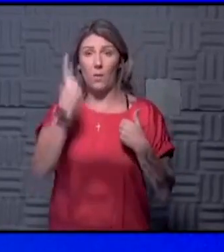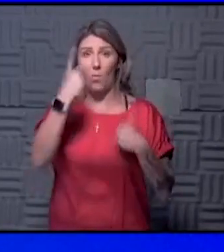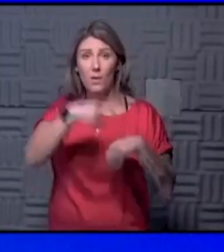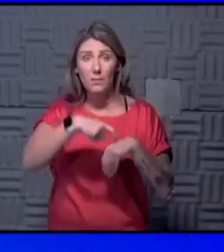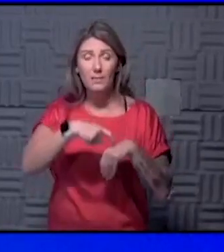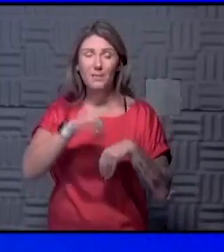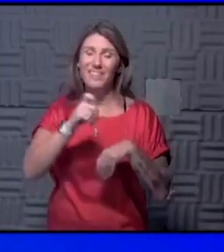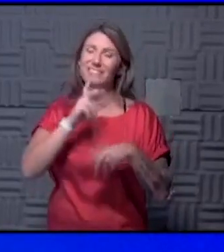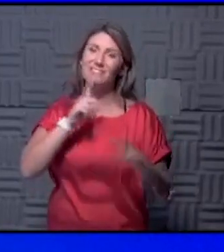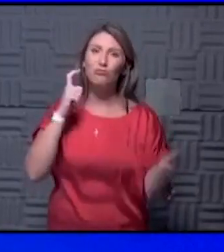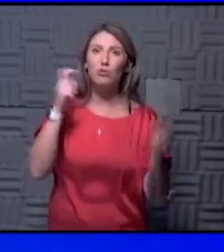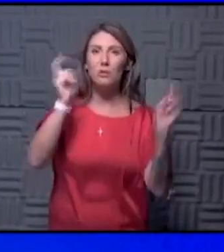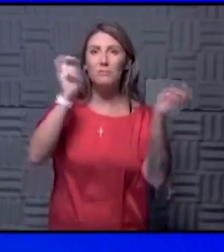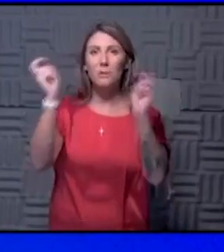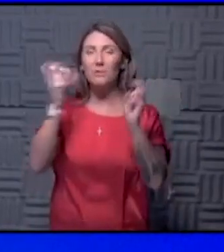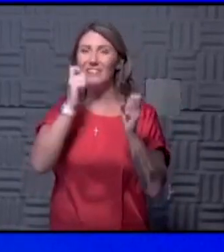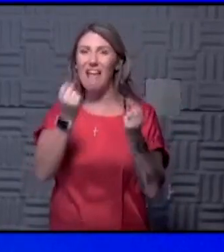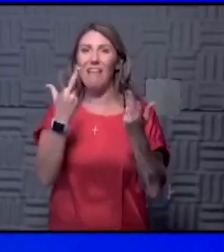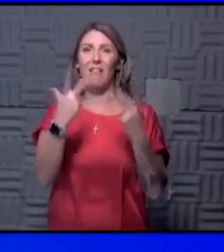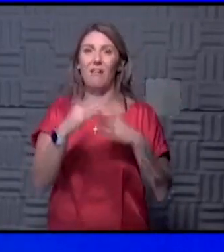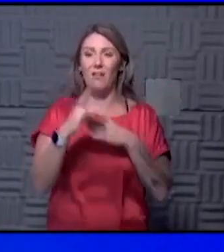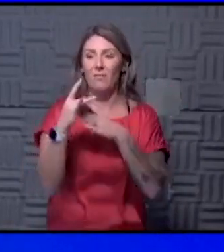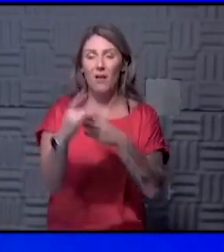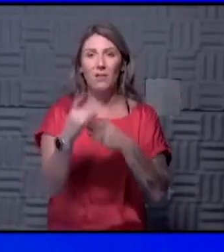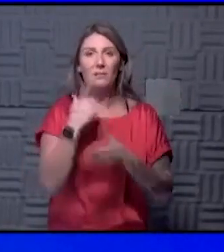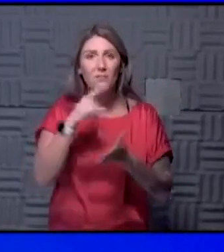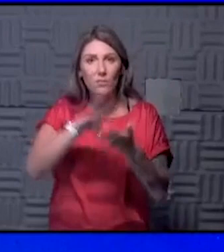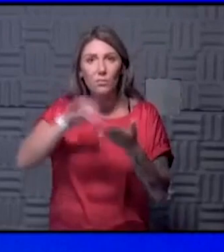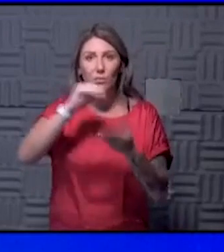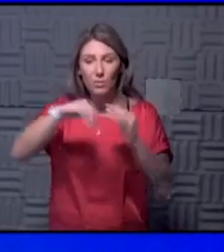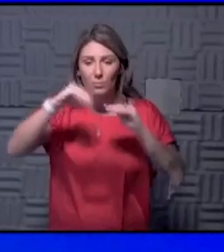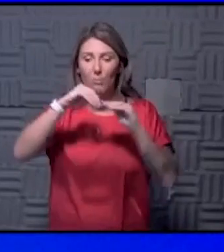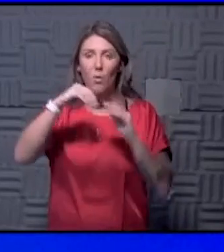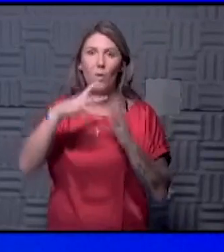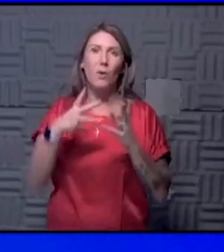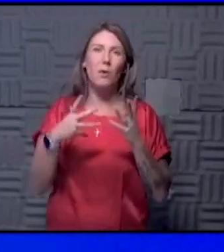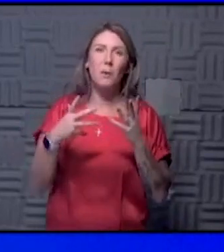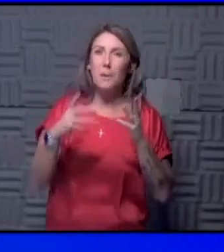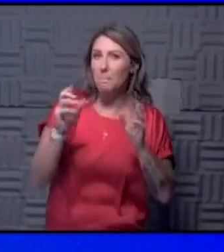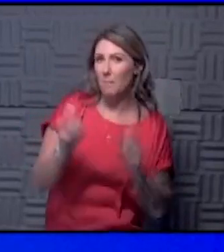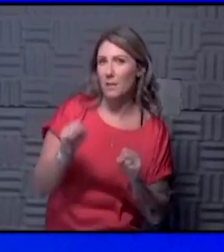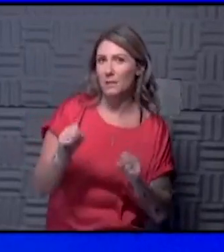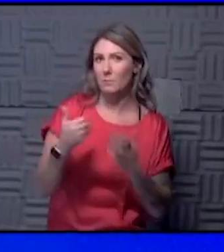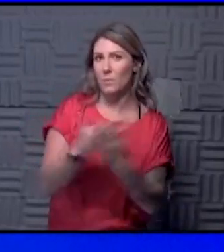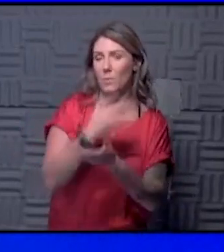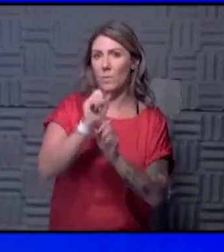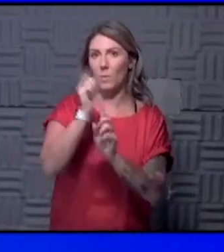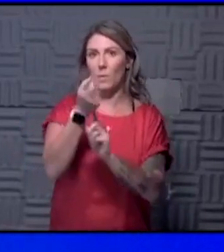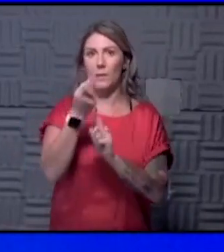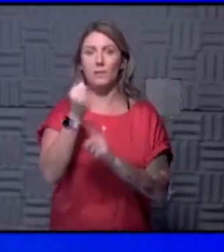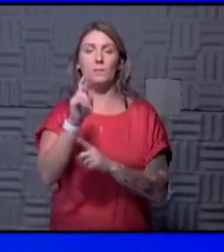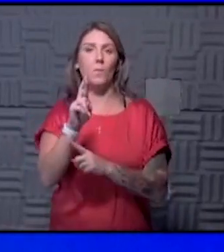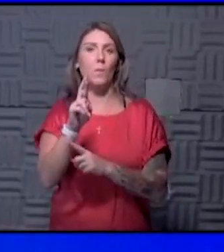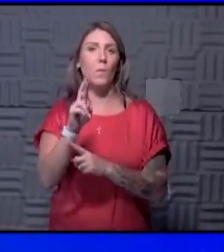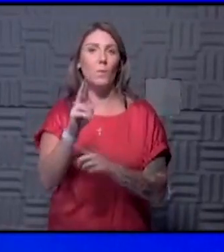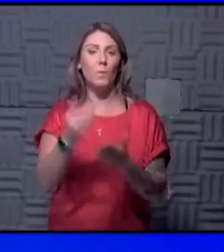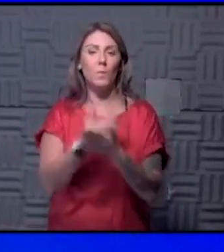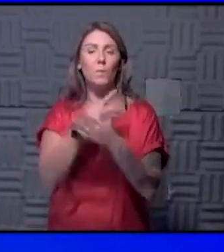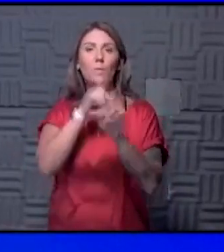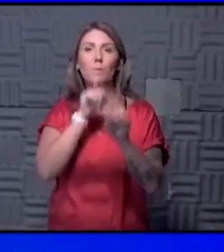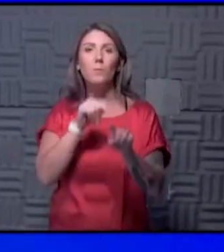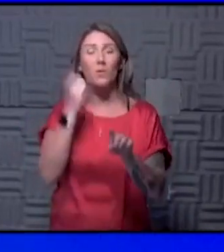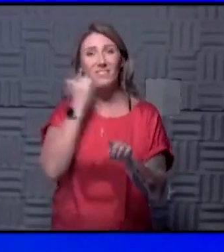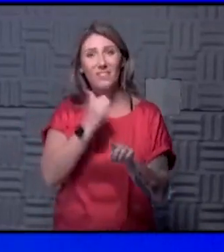huge topic. There's not a lot of guidance on that. We are still learning more. We are seeing possible new cases or new reports on a daily basis.